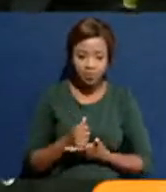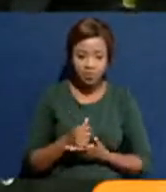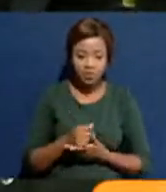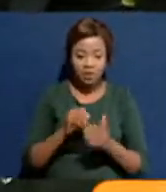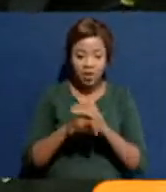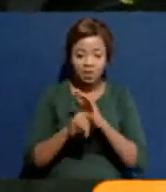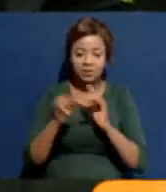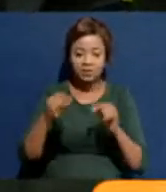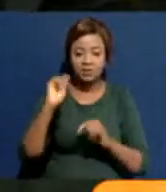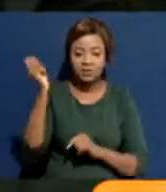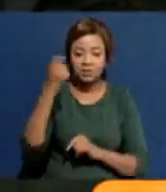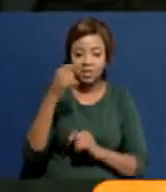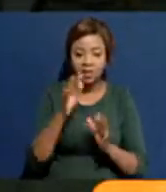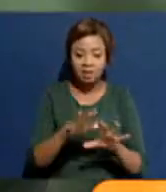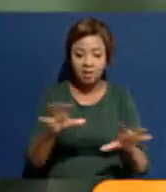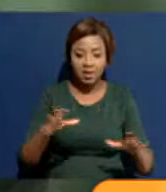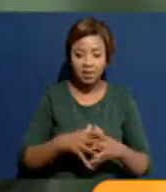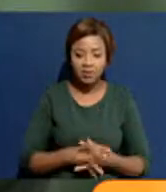market.